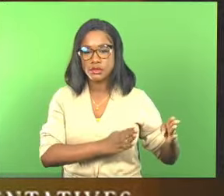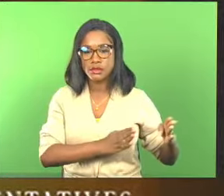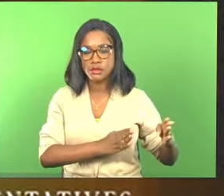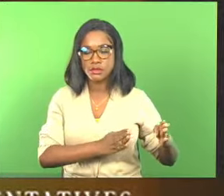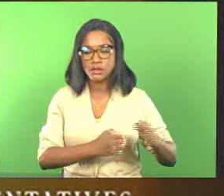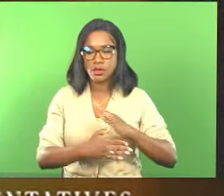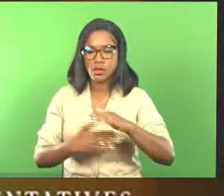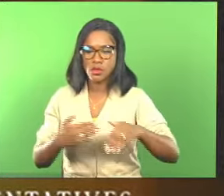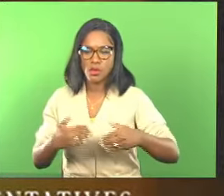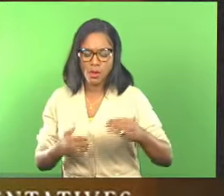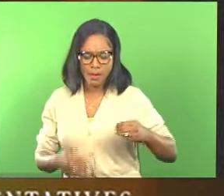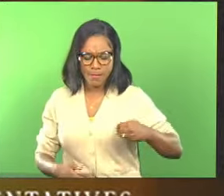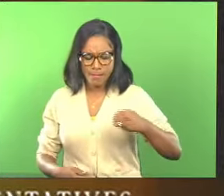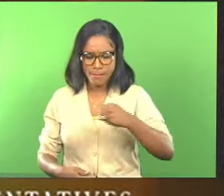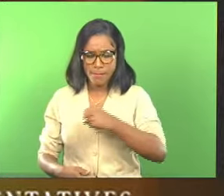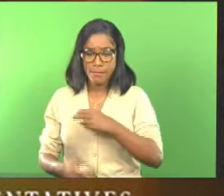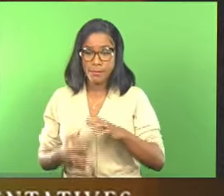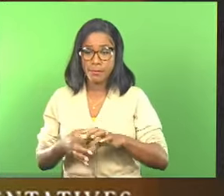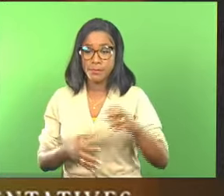distinguished members of Parliament,